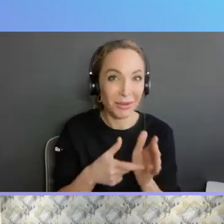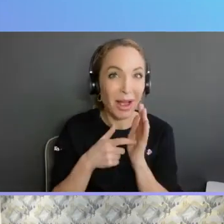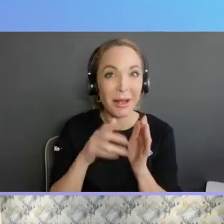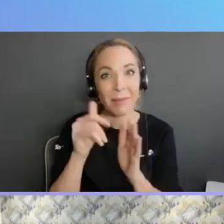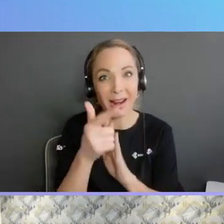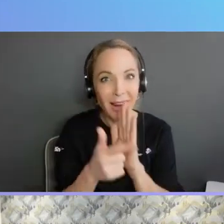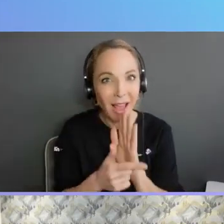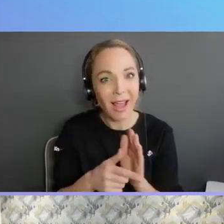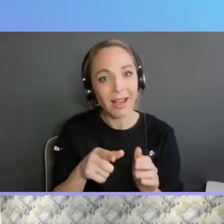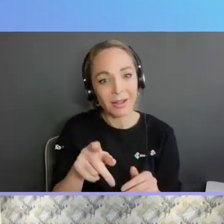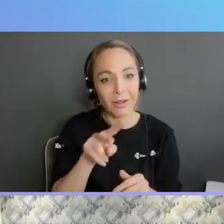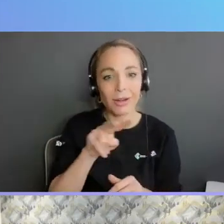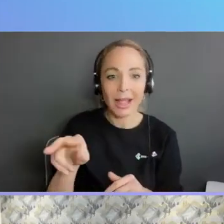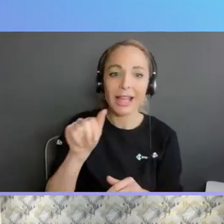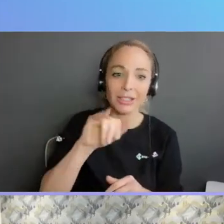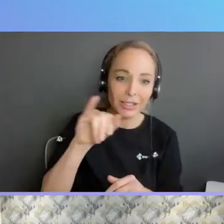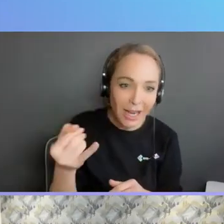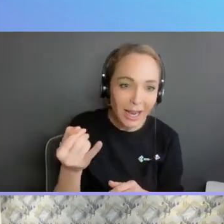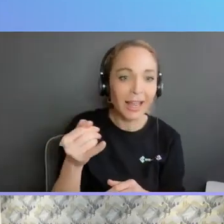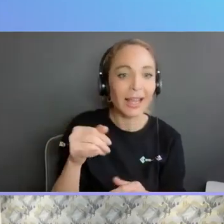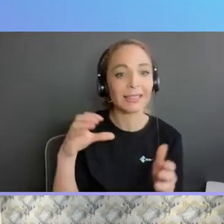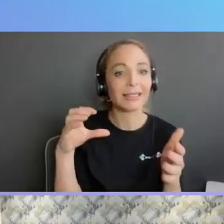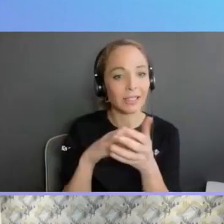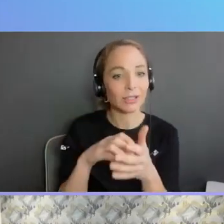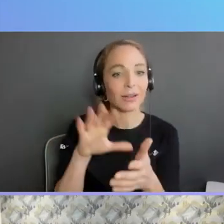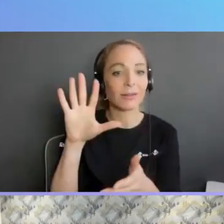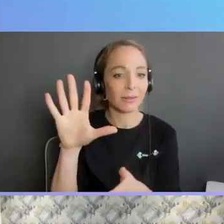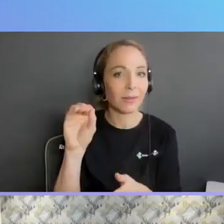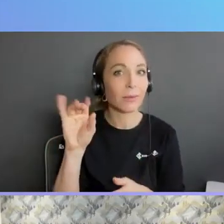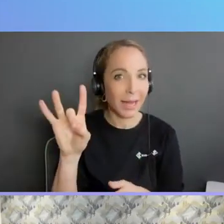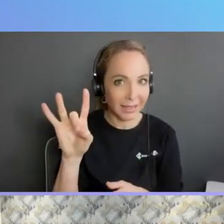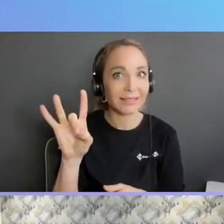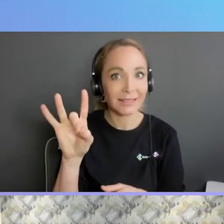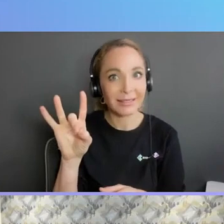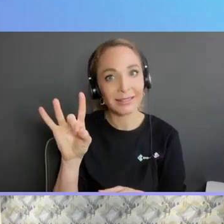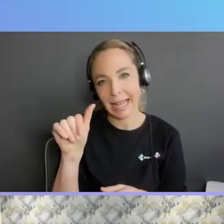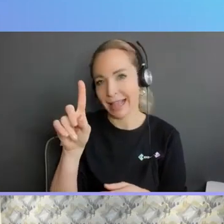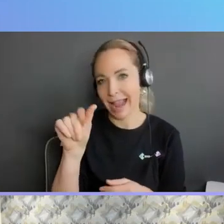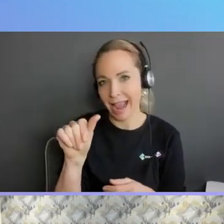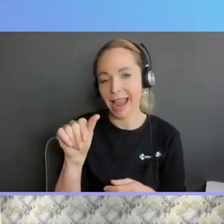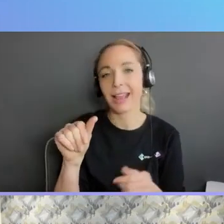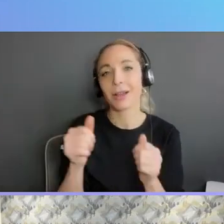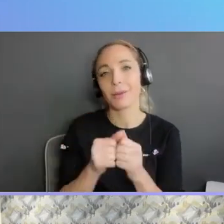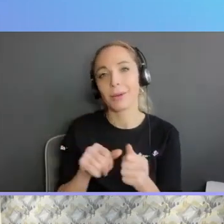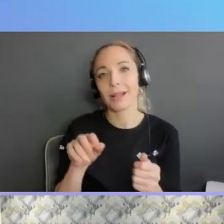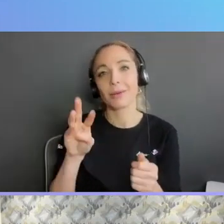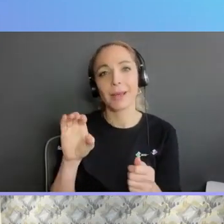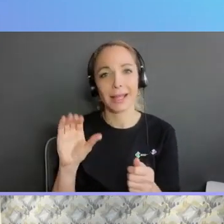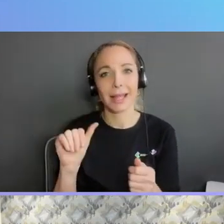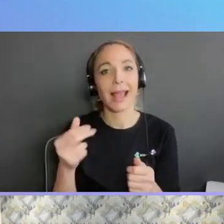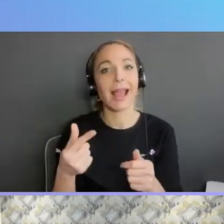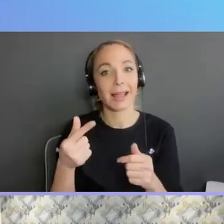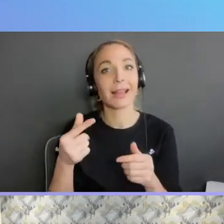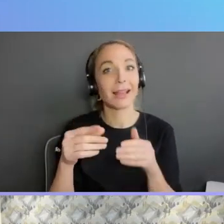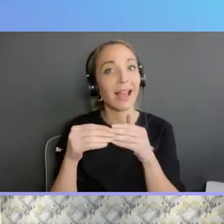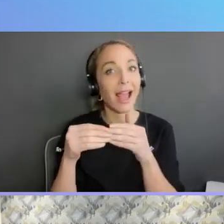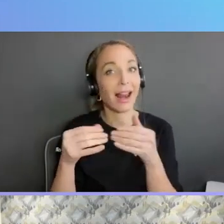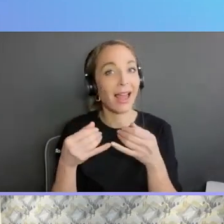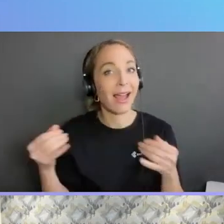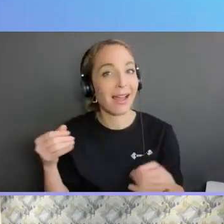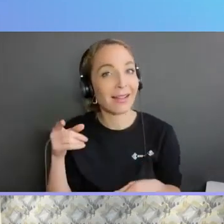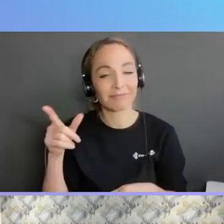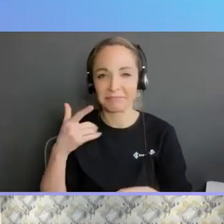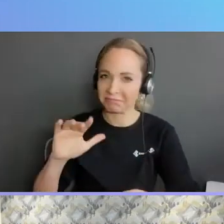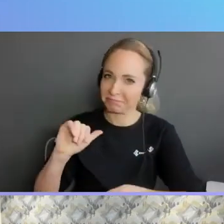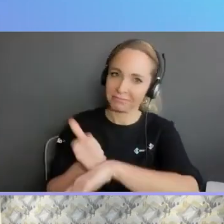AGA, if we compare AGA section 508 with the WCAG guidelines, it's pretty set the